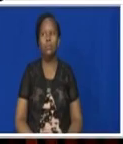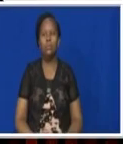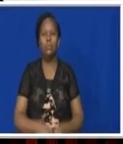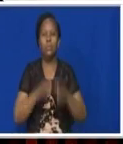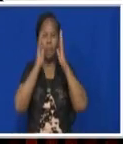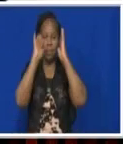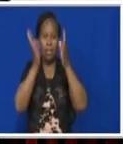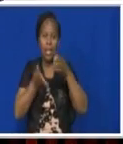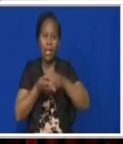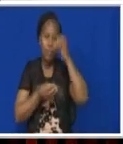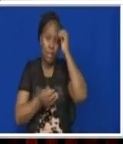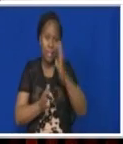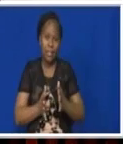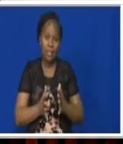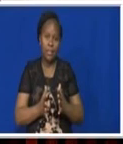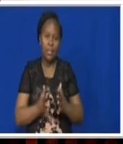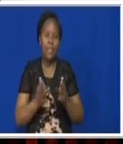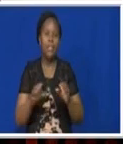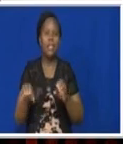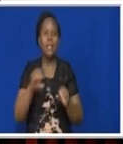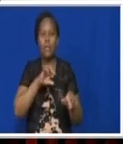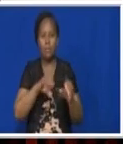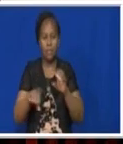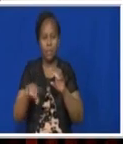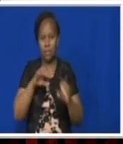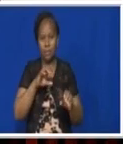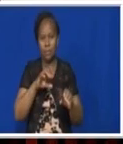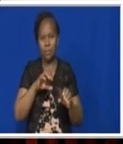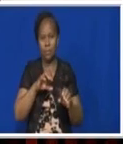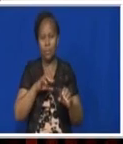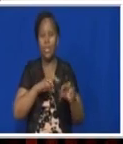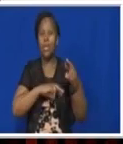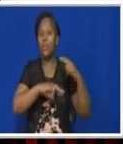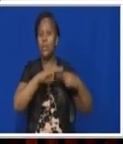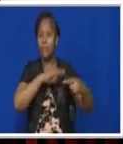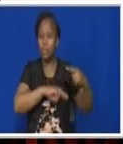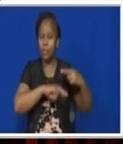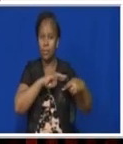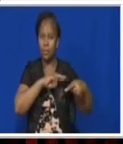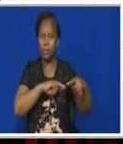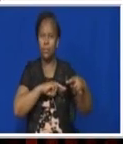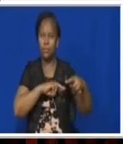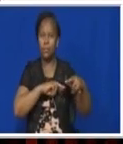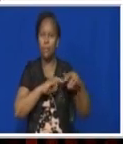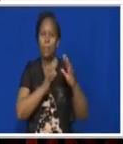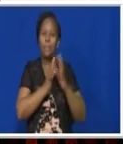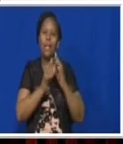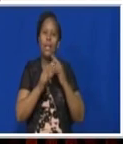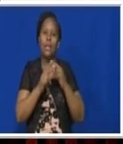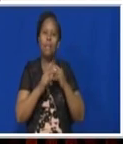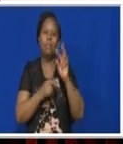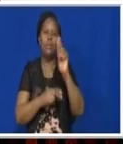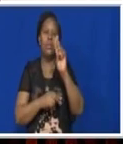Hello learner, this is chemistry revision, and my name is